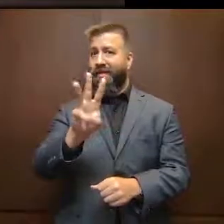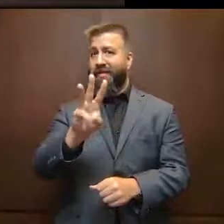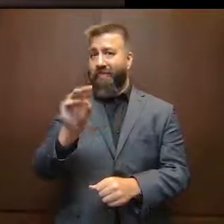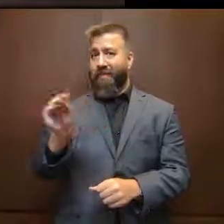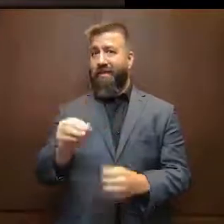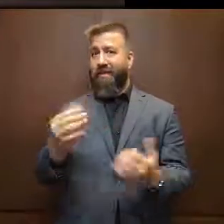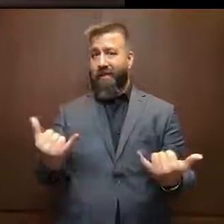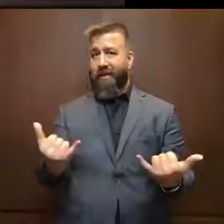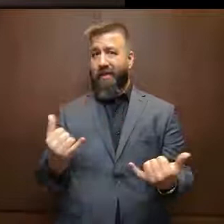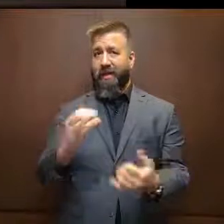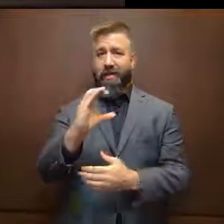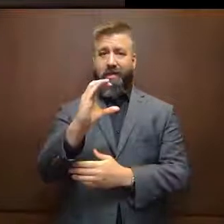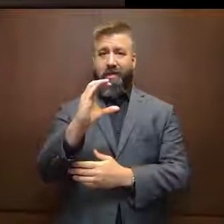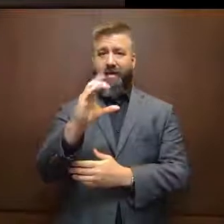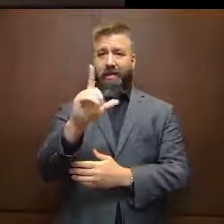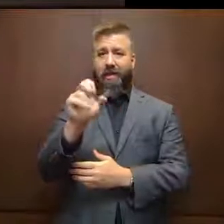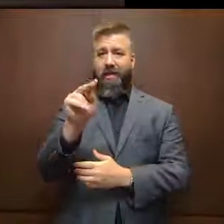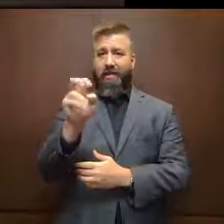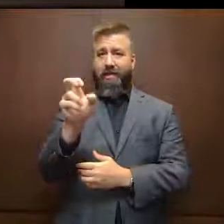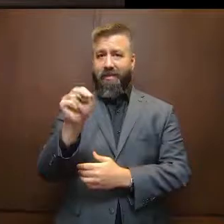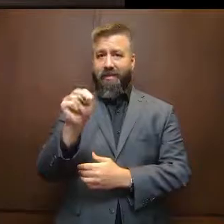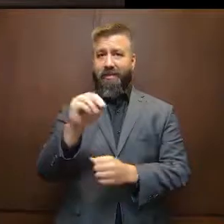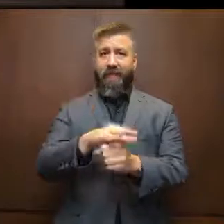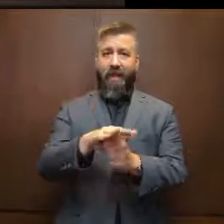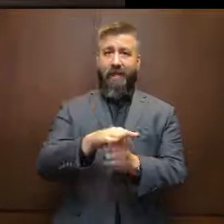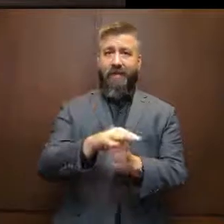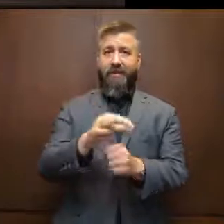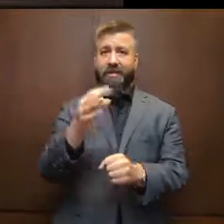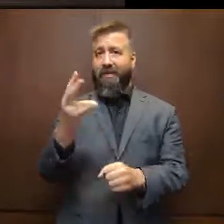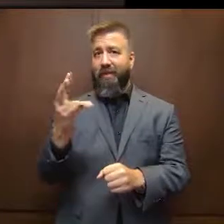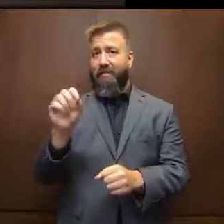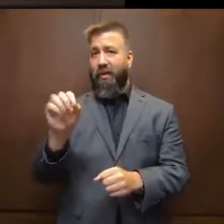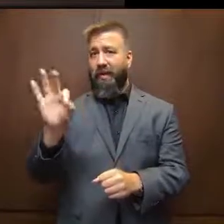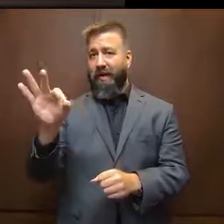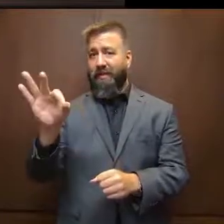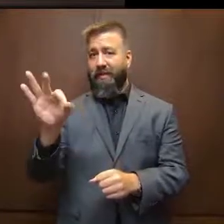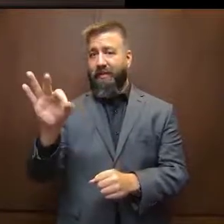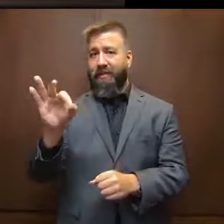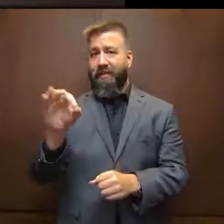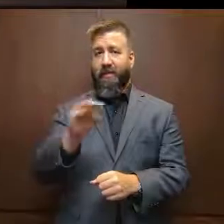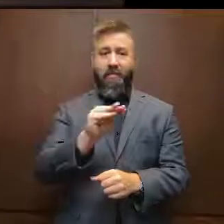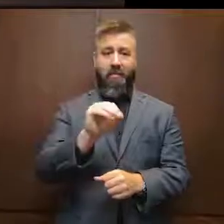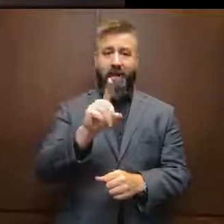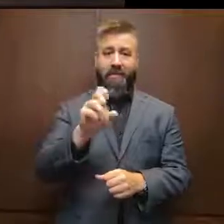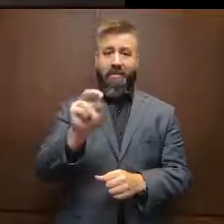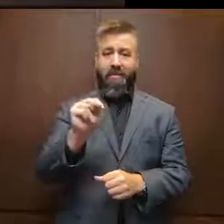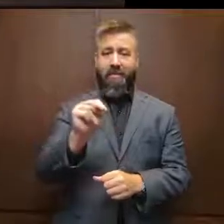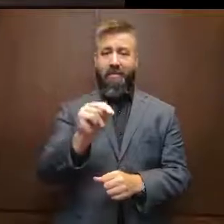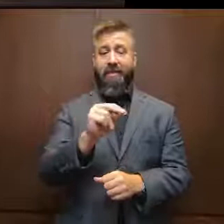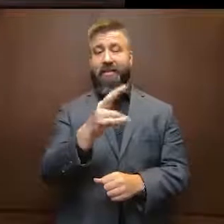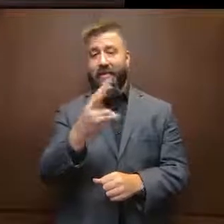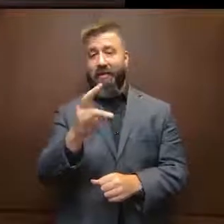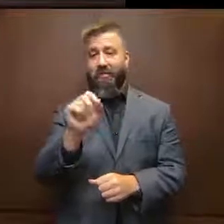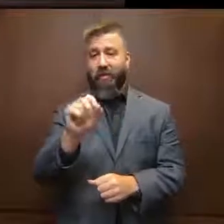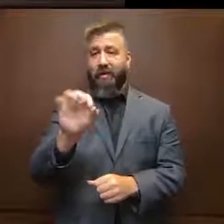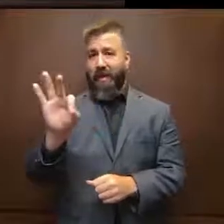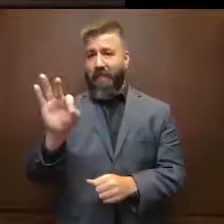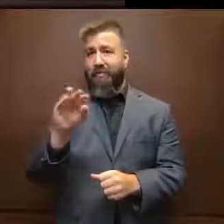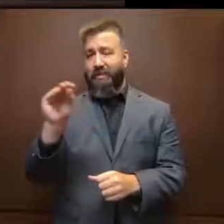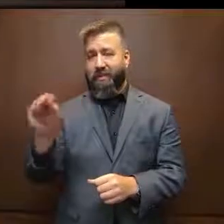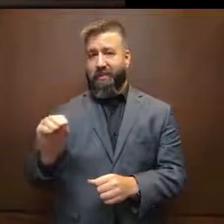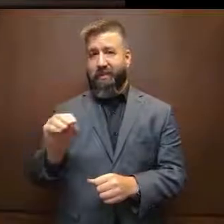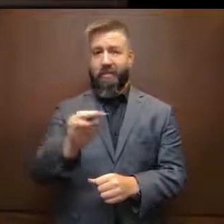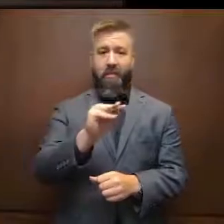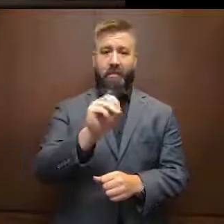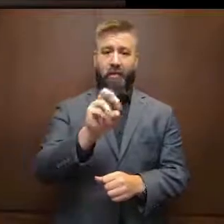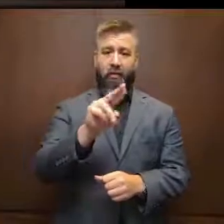at 7.9%. Madison County at 17.5%. Monroe at